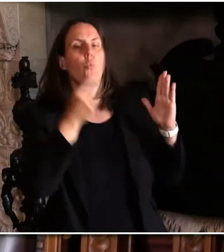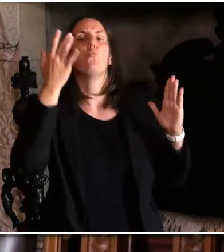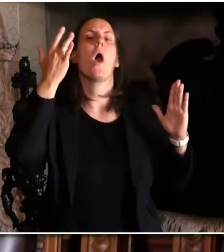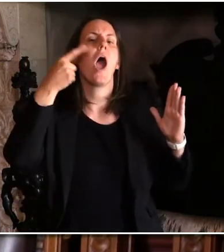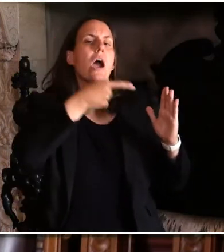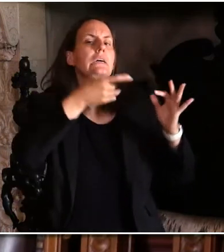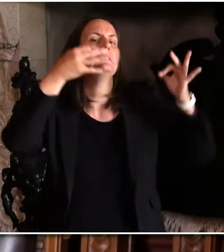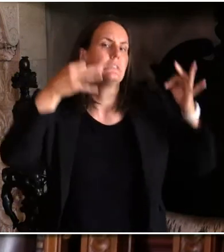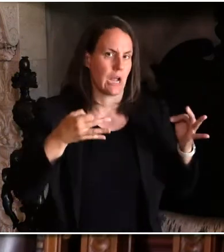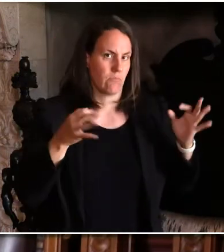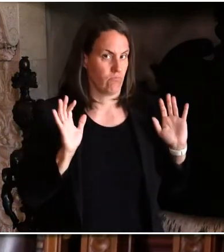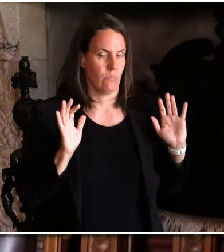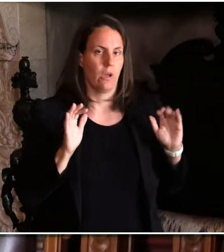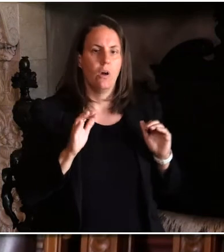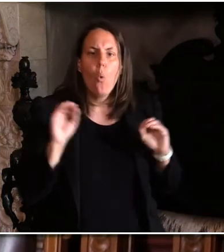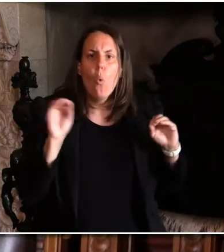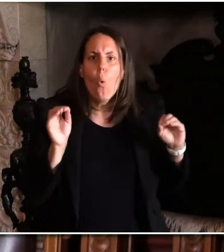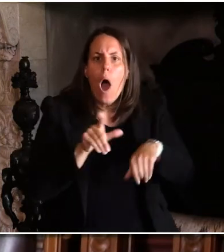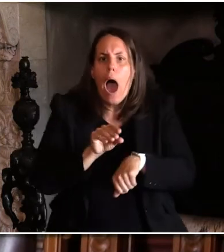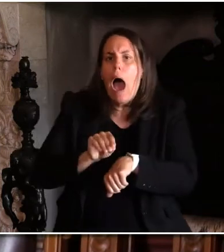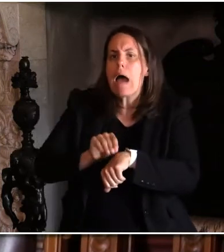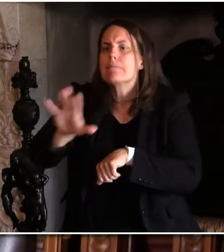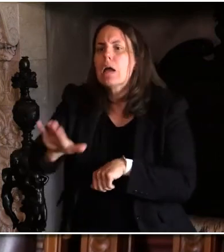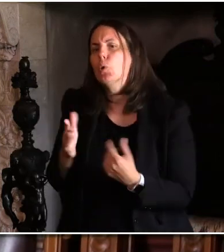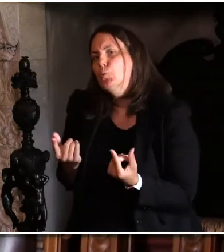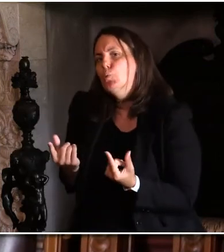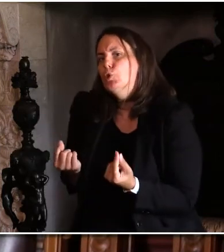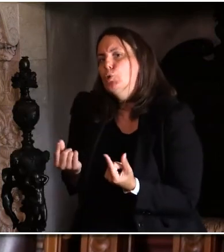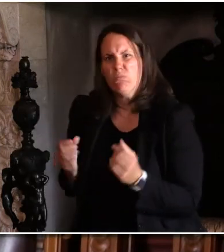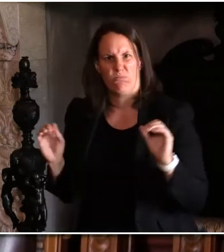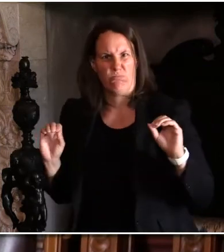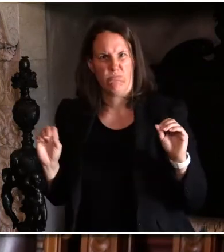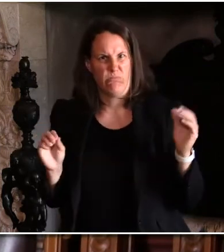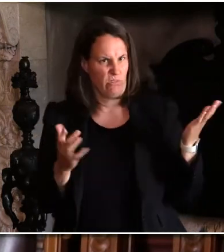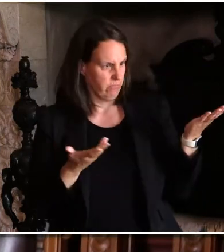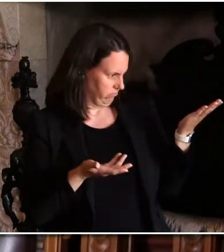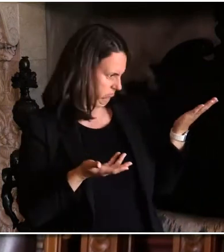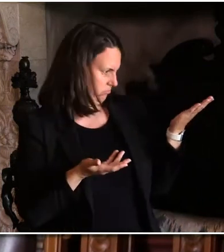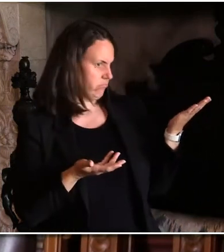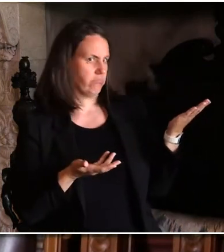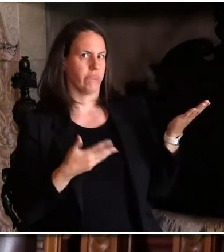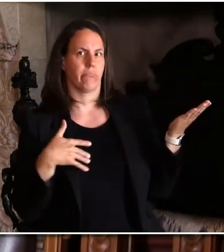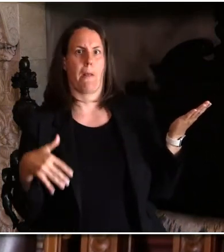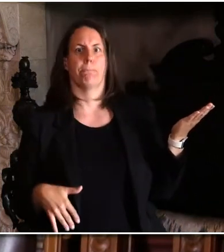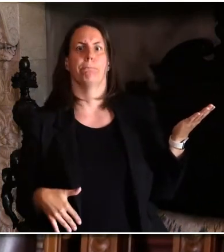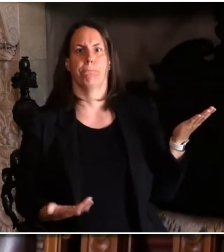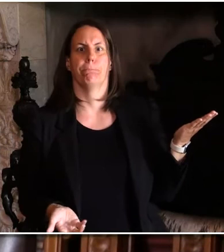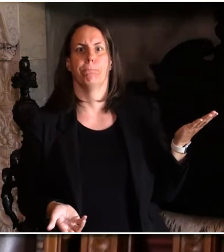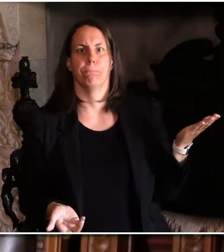counties have been seeking guidance and advice. Wisconsin Attorney General Josh Kaul issued a